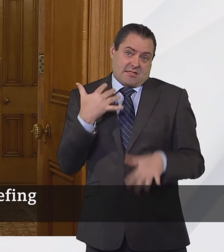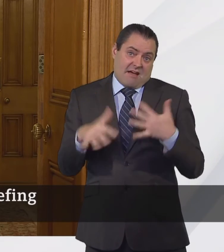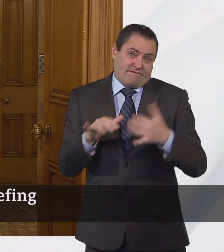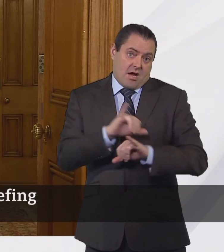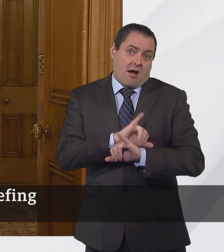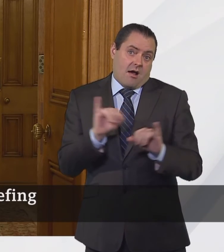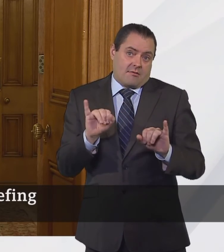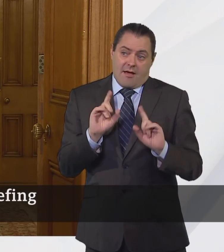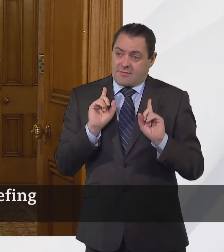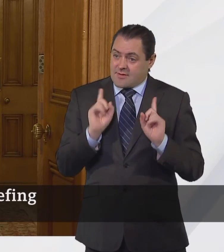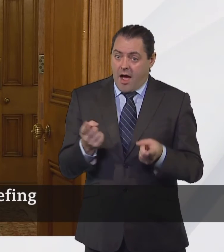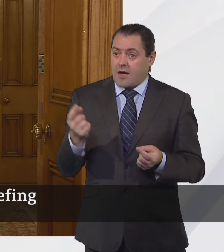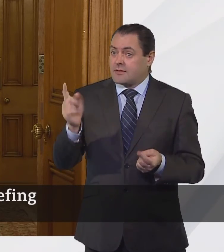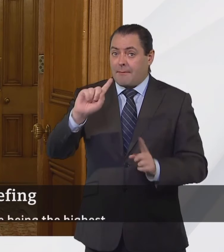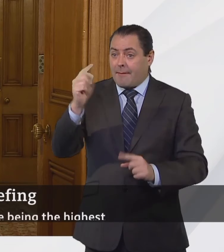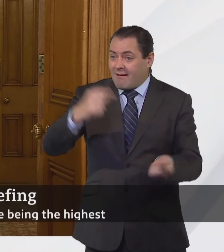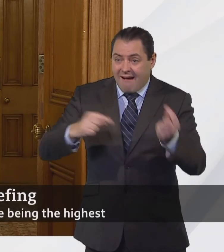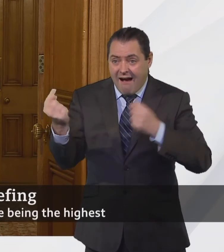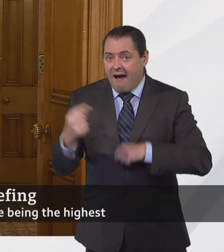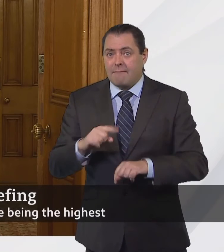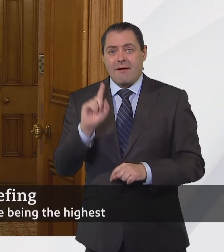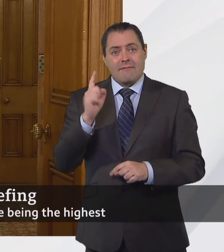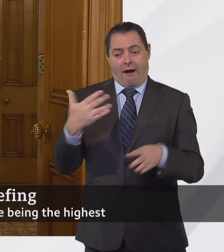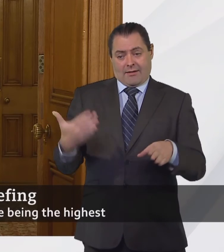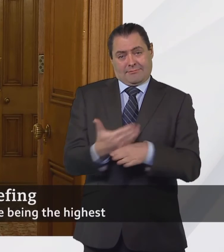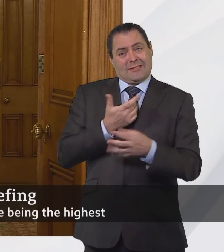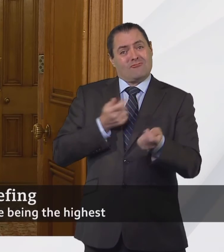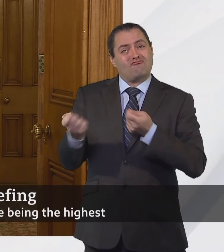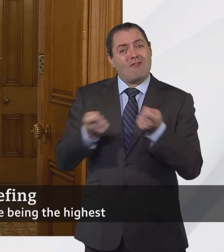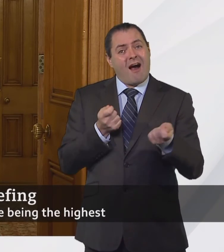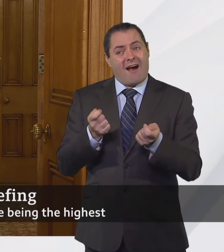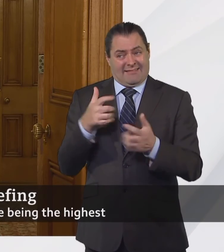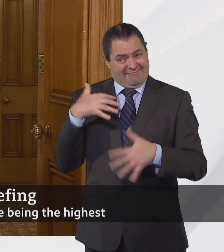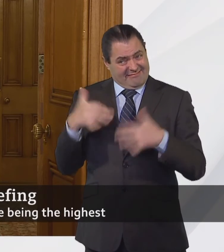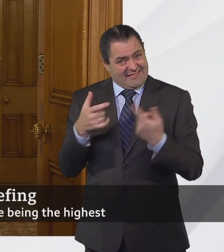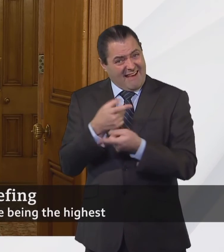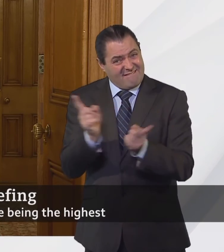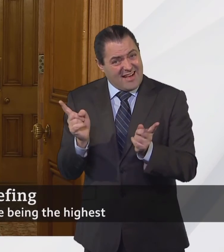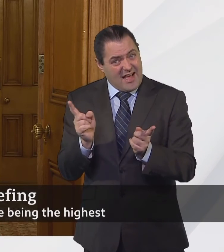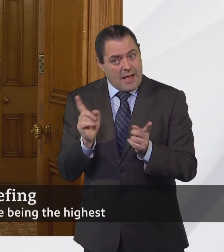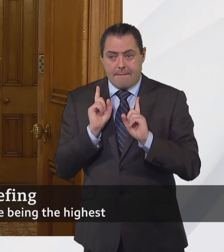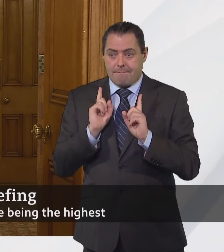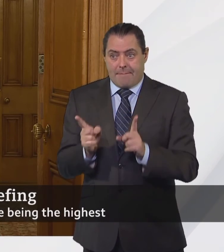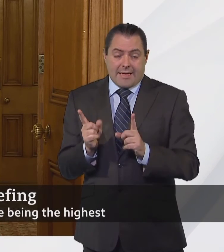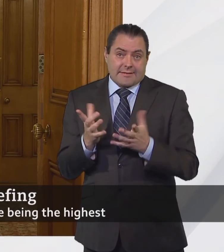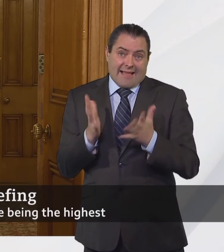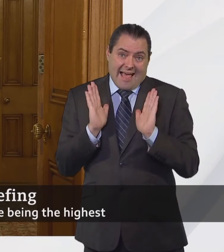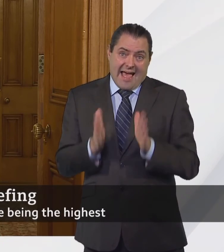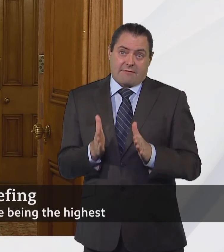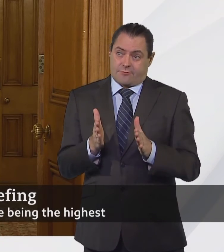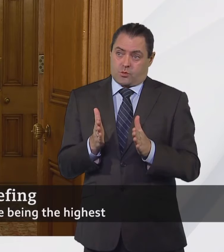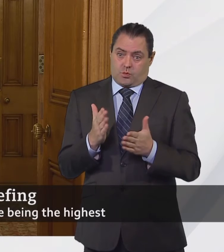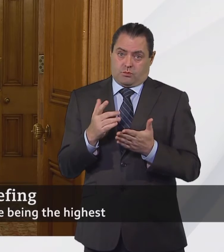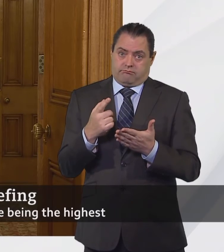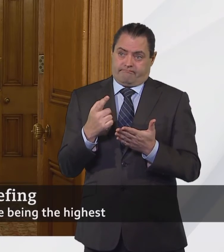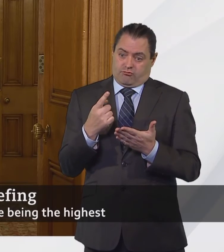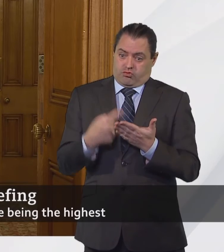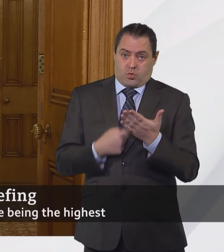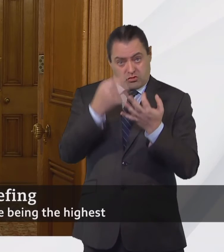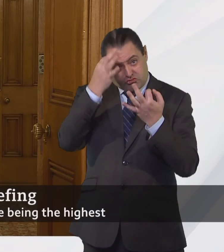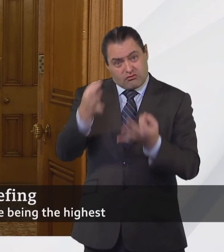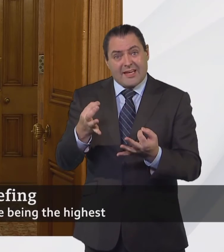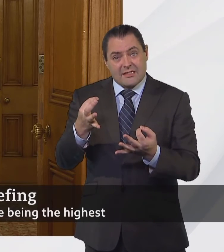really wish it were otherwise, but if we're going to keep schools open, as we must, then